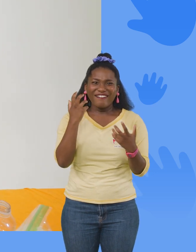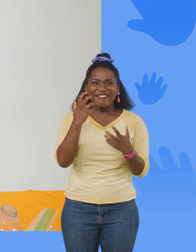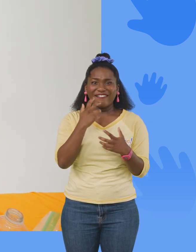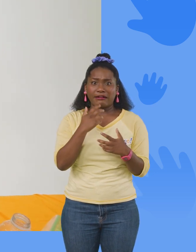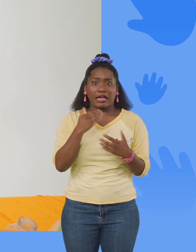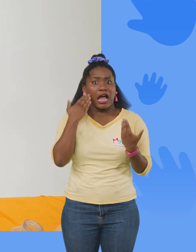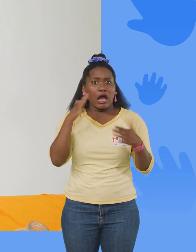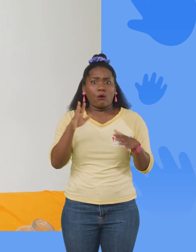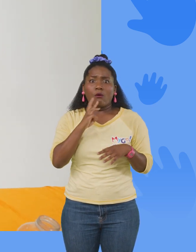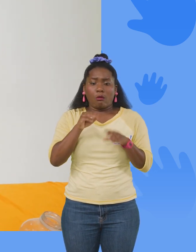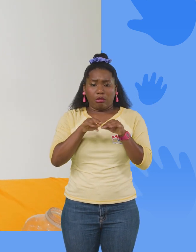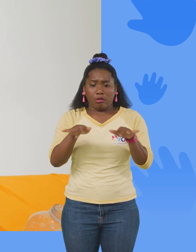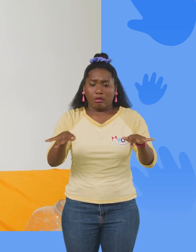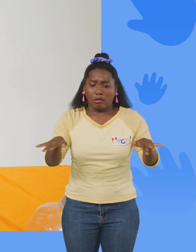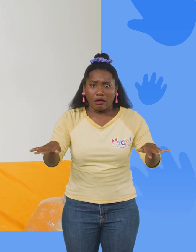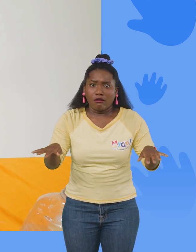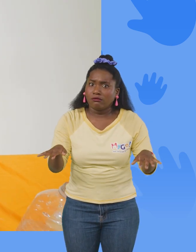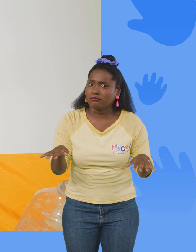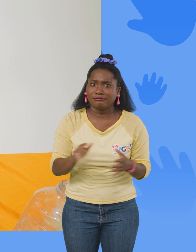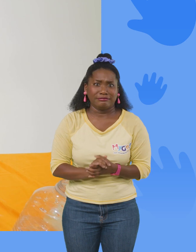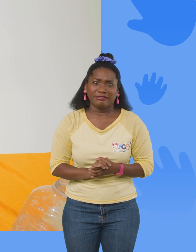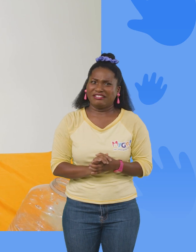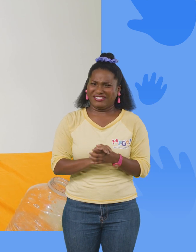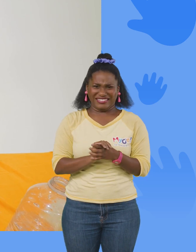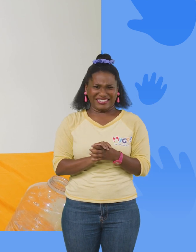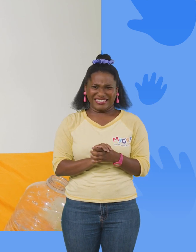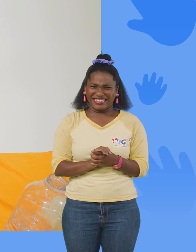Whoa. I don't want to spill. Ready?